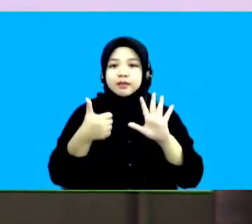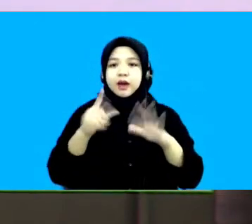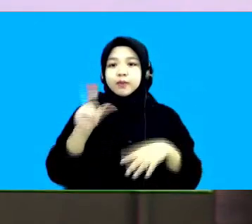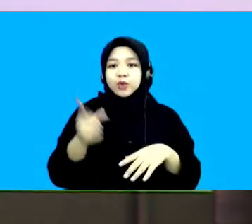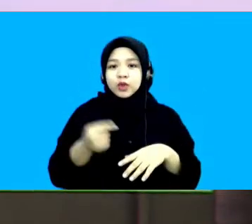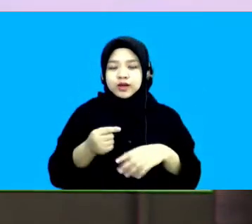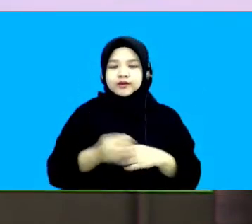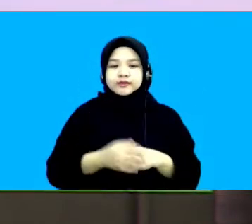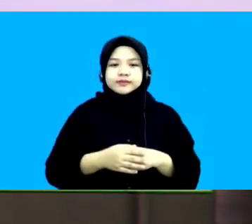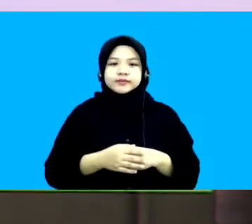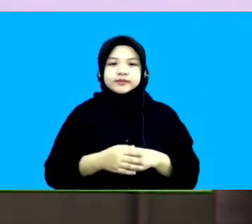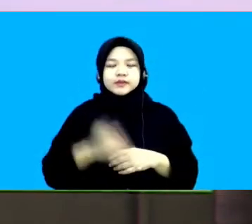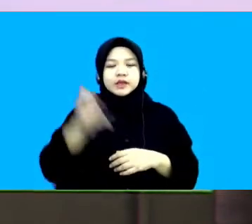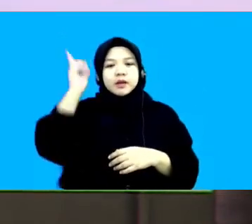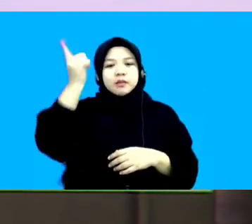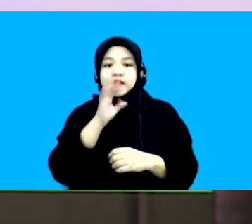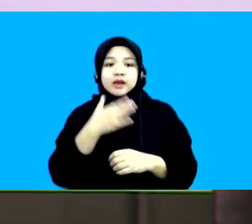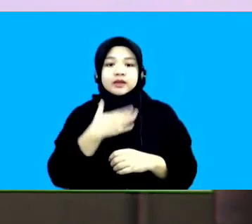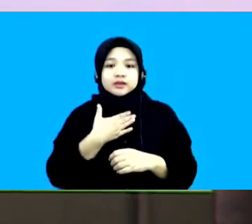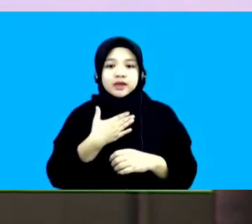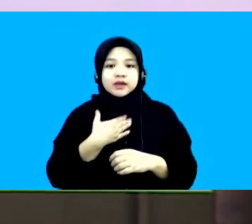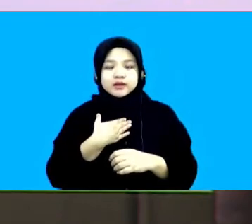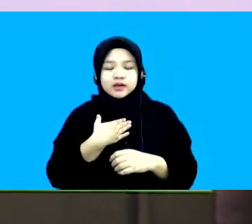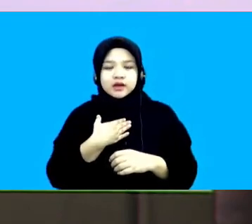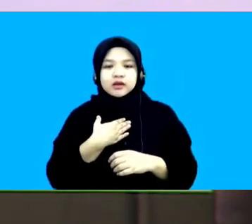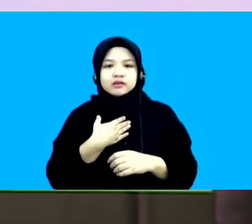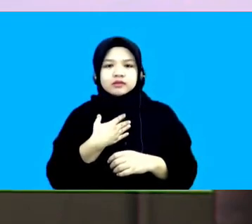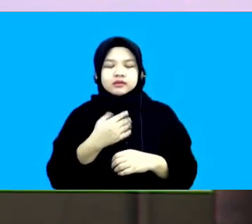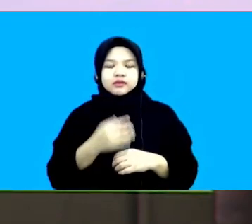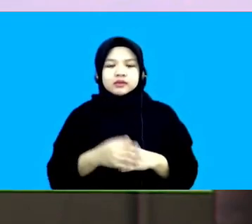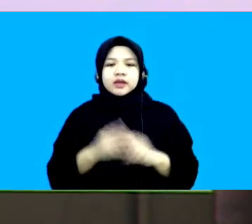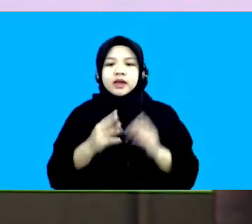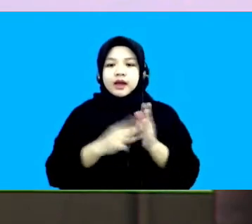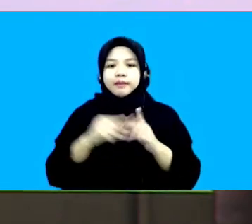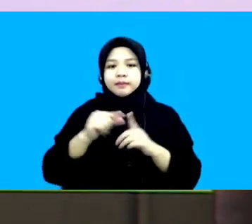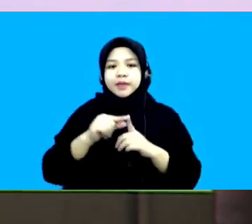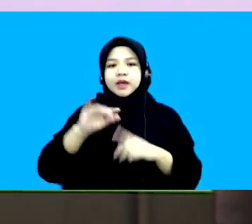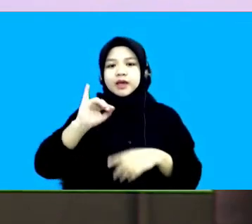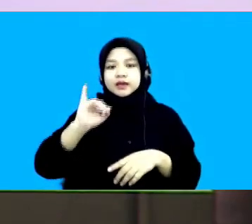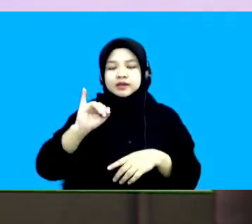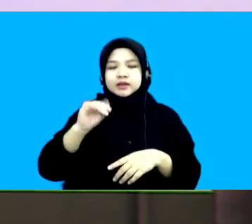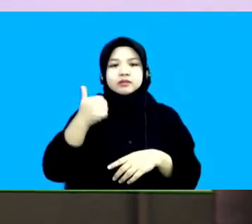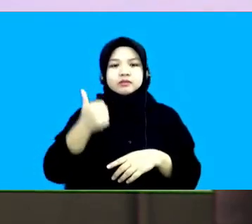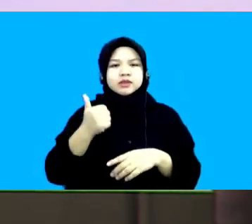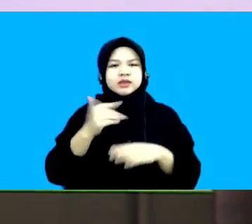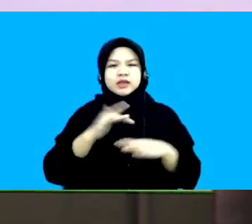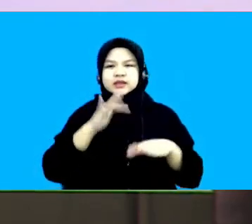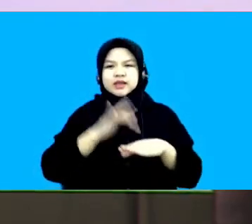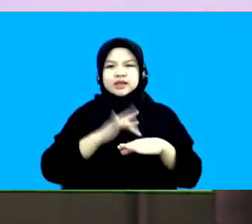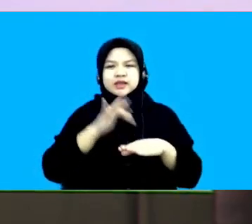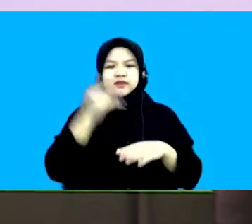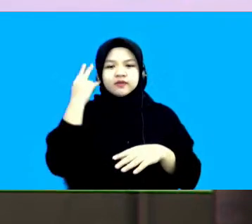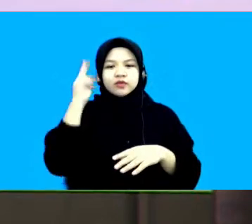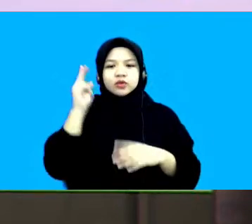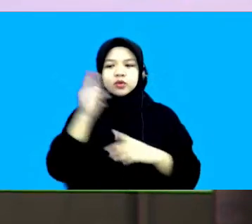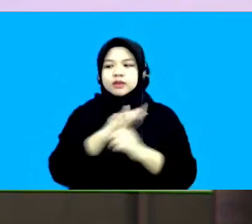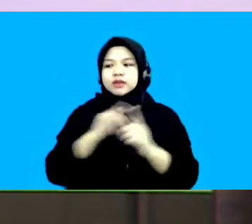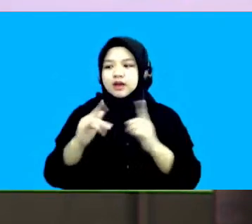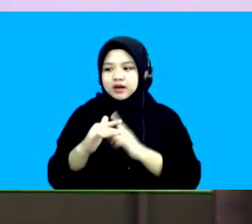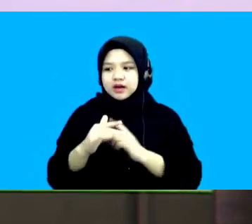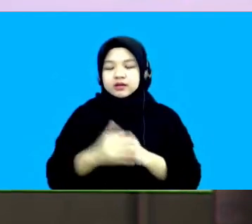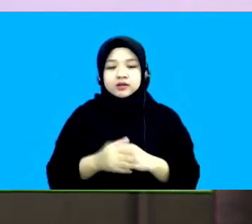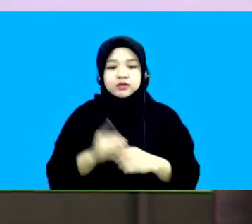Pak Bambang, you mentioned how the MPI is important for the government, but why to this day the government is yet to adopt